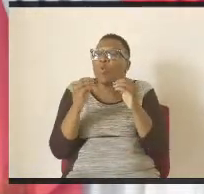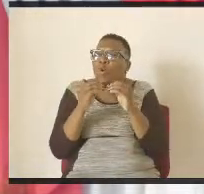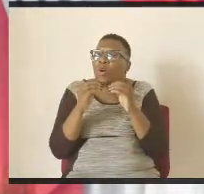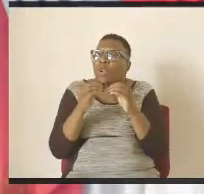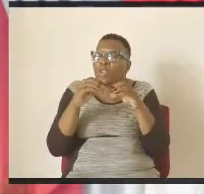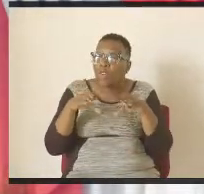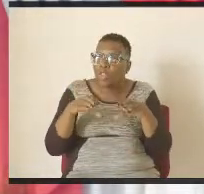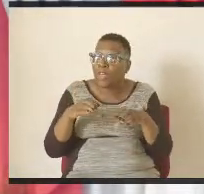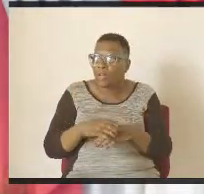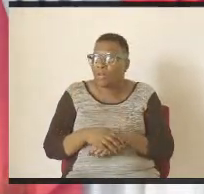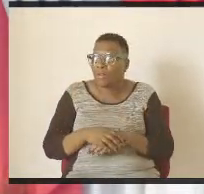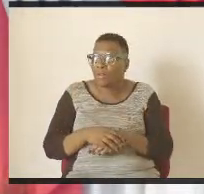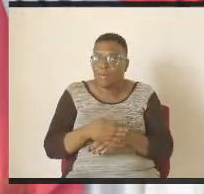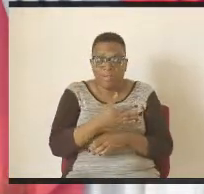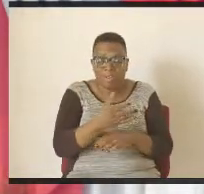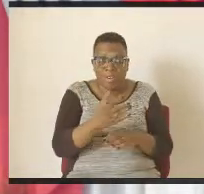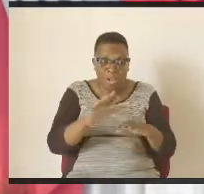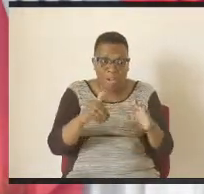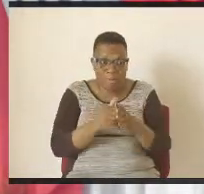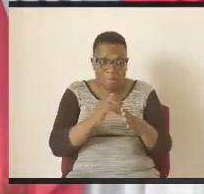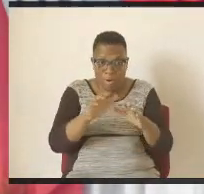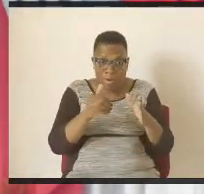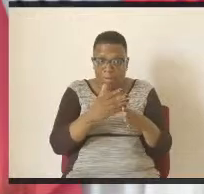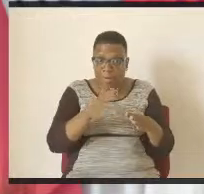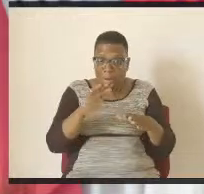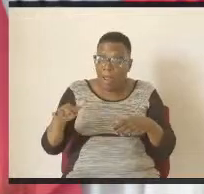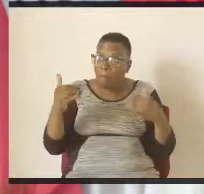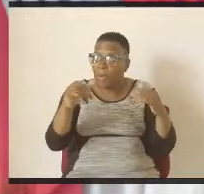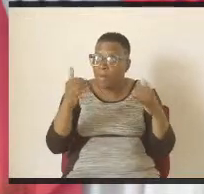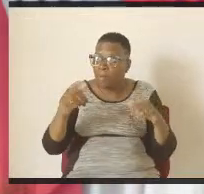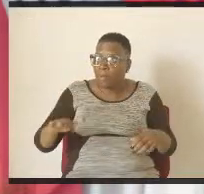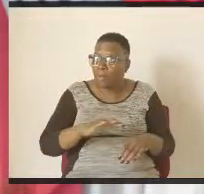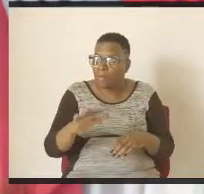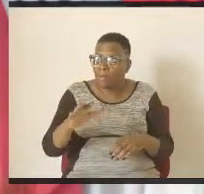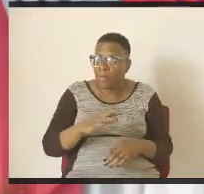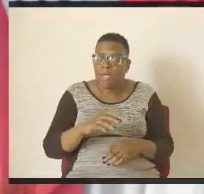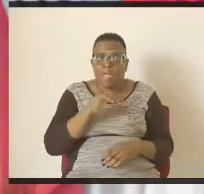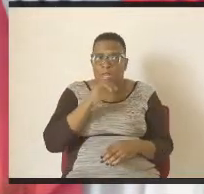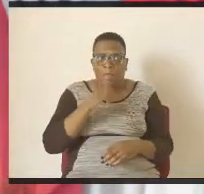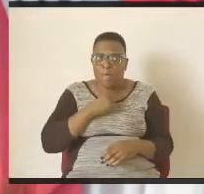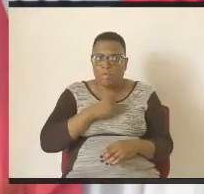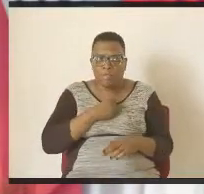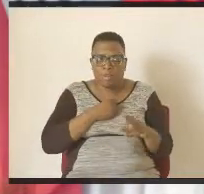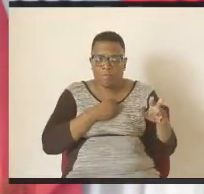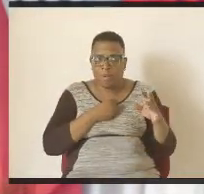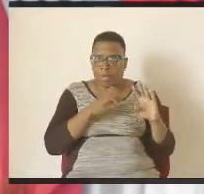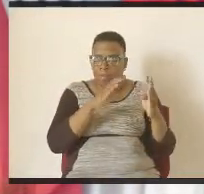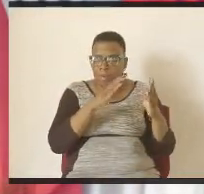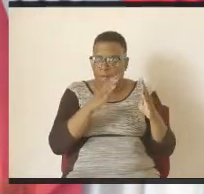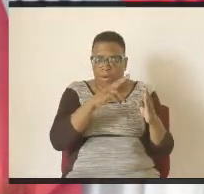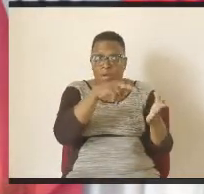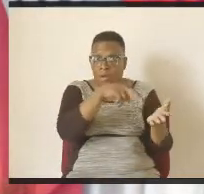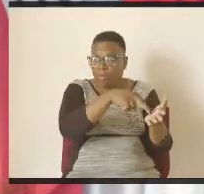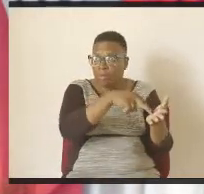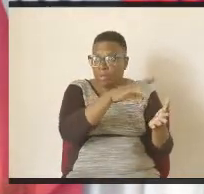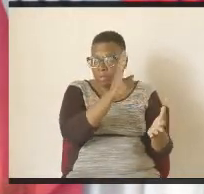and I should have. They were not apologizing for their behavior and what they stand for because I heard